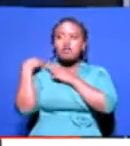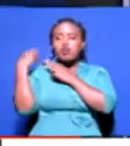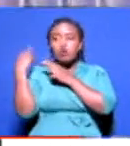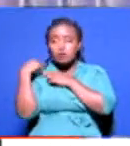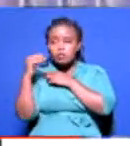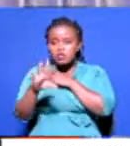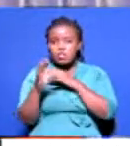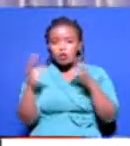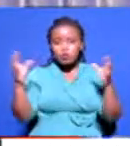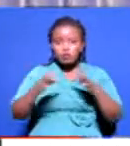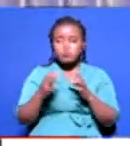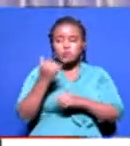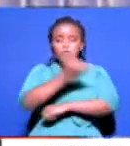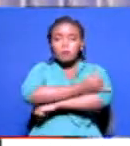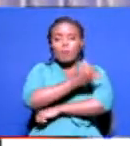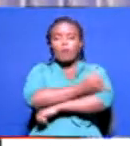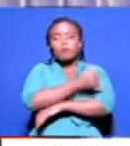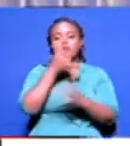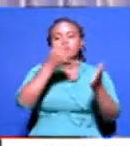play. We have seen